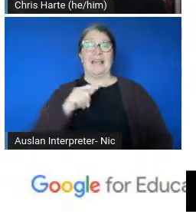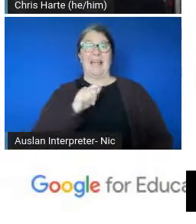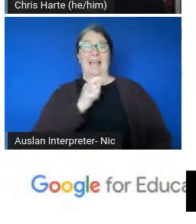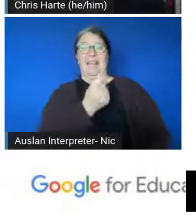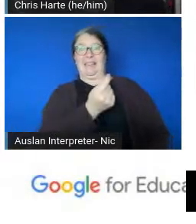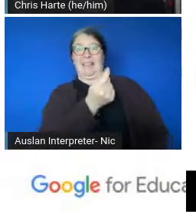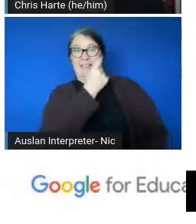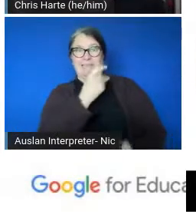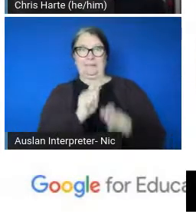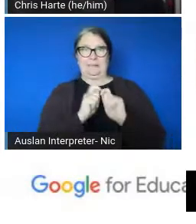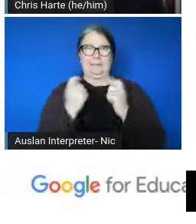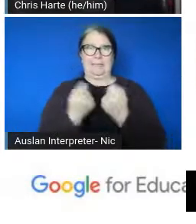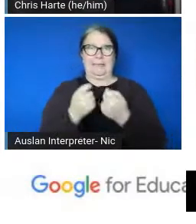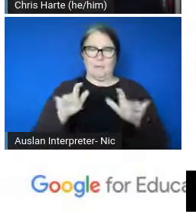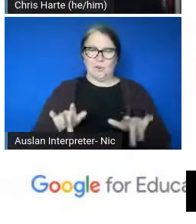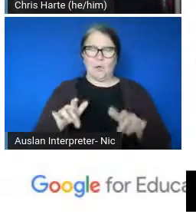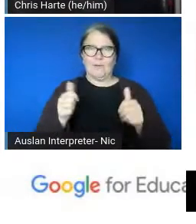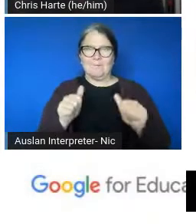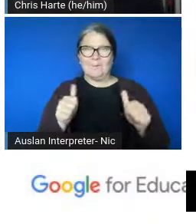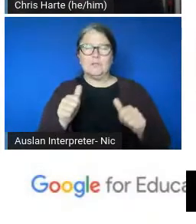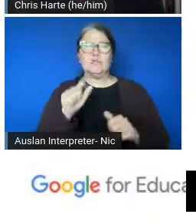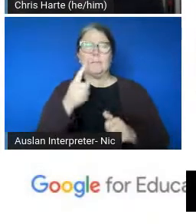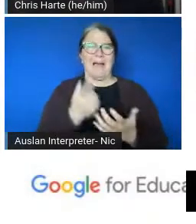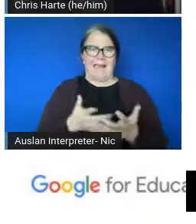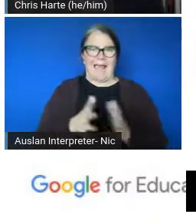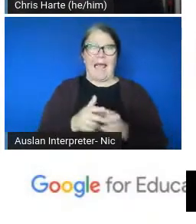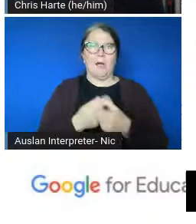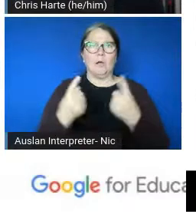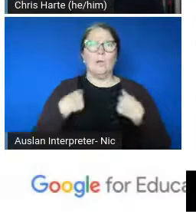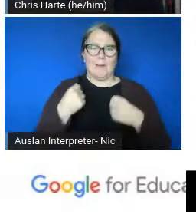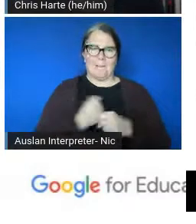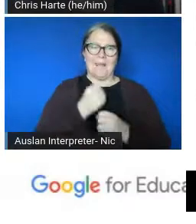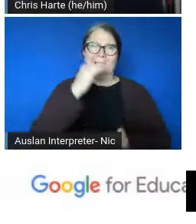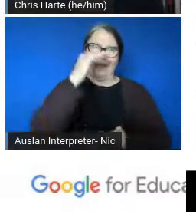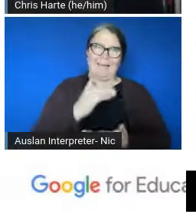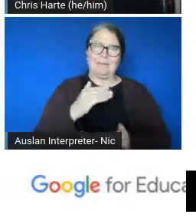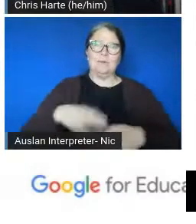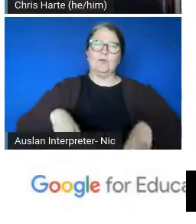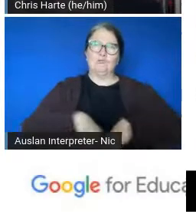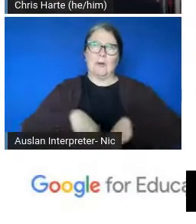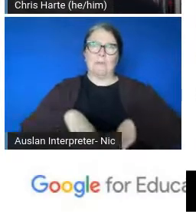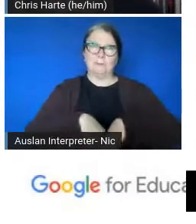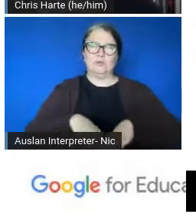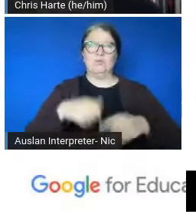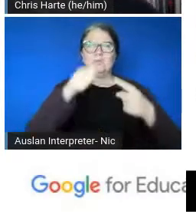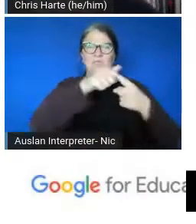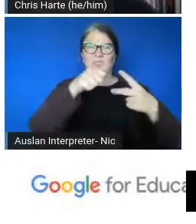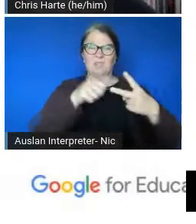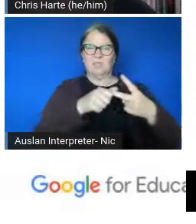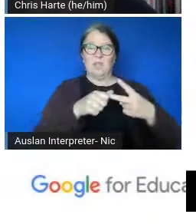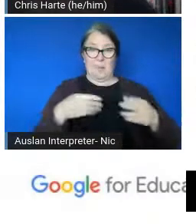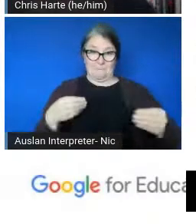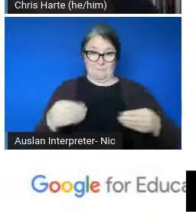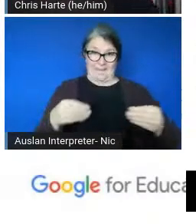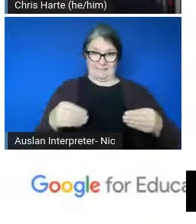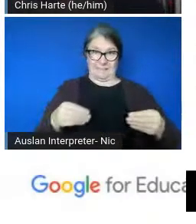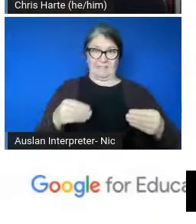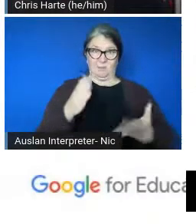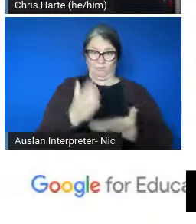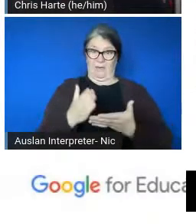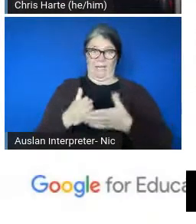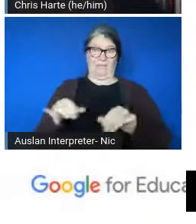is we've got things like, how can we reduce our waste footprint? Is plastic fantastic? And this last one on the right-hand